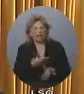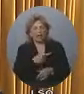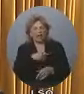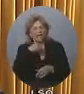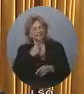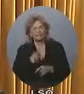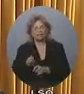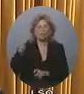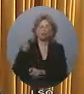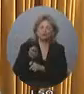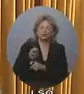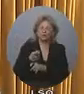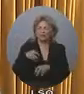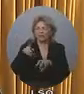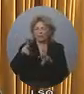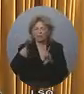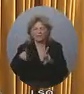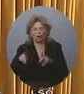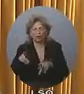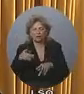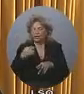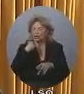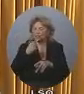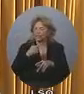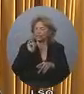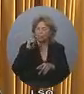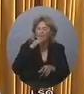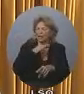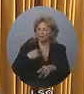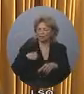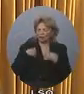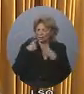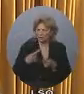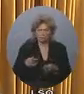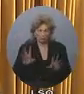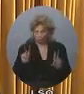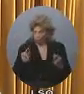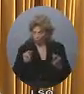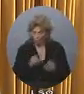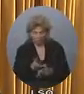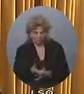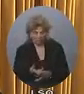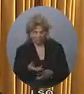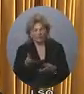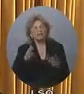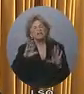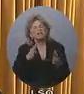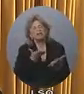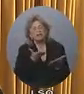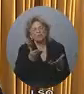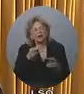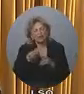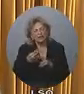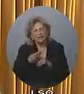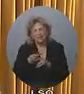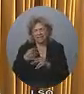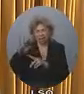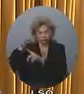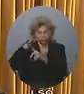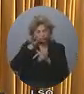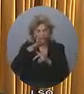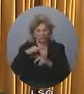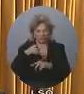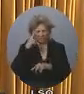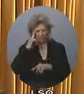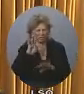is simple, Mr. Speaker. How can the minister explain the use of a search-and-rescue helicopter for a personal trip? And after